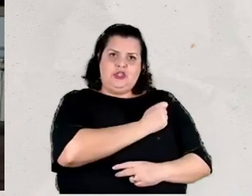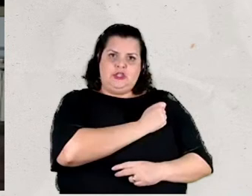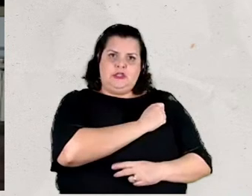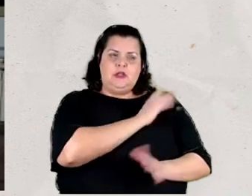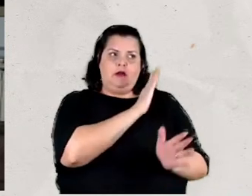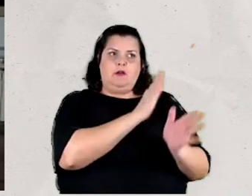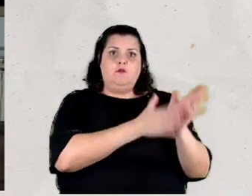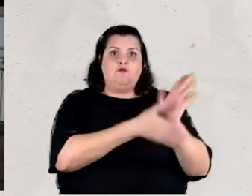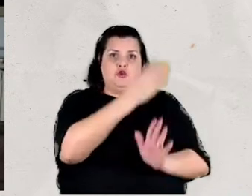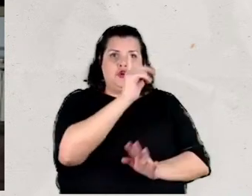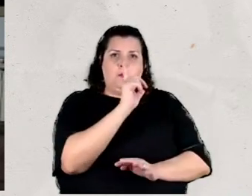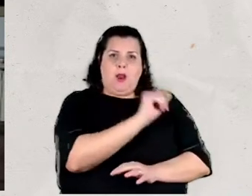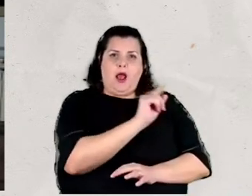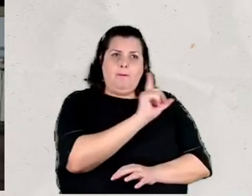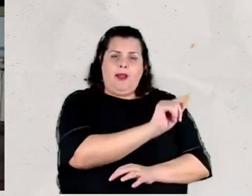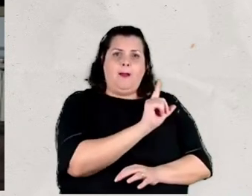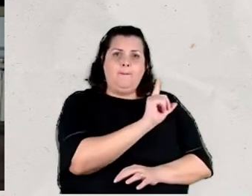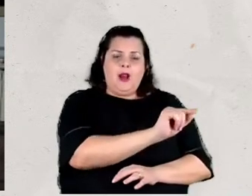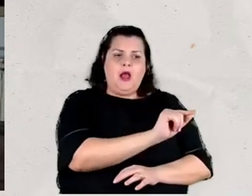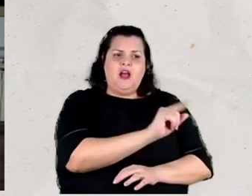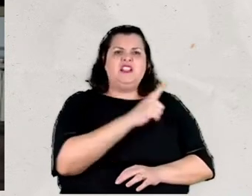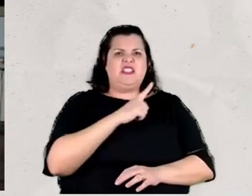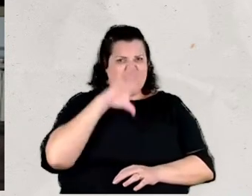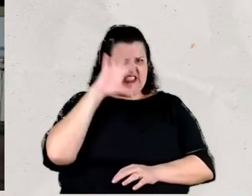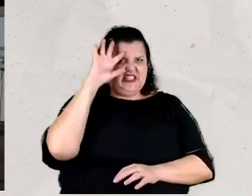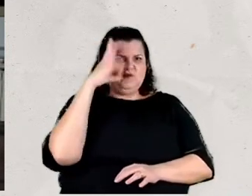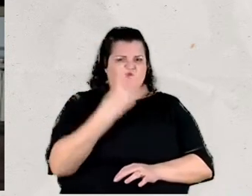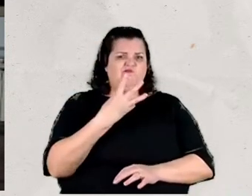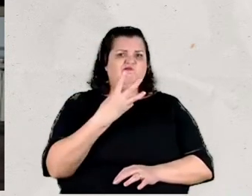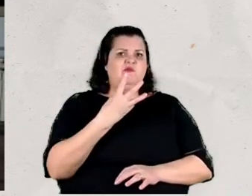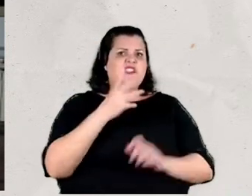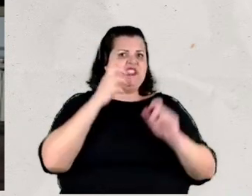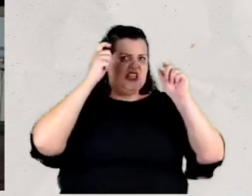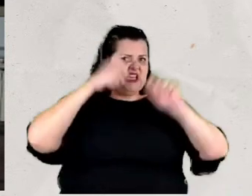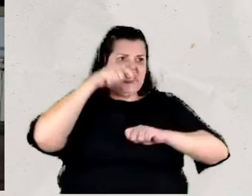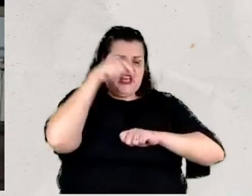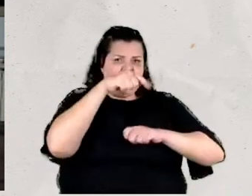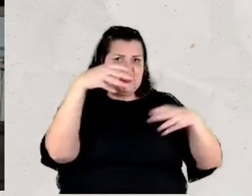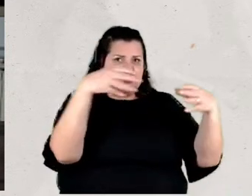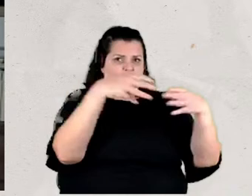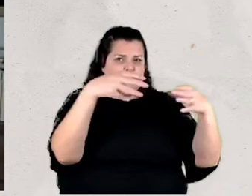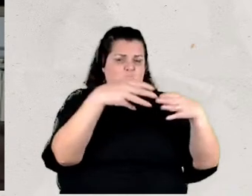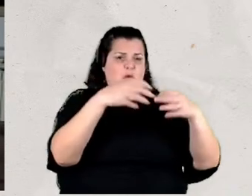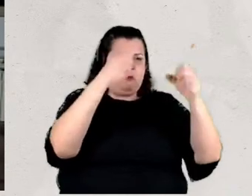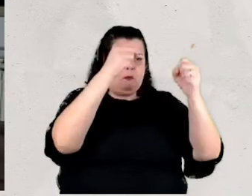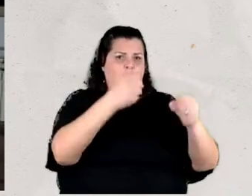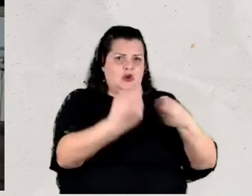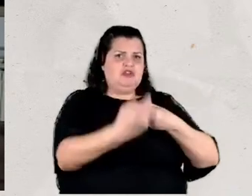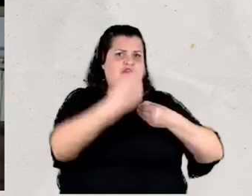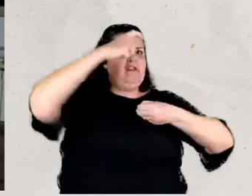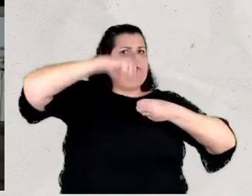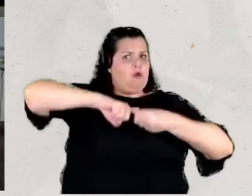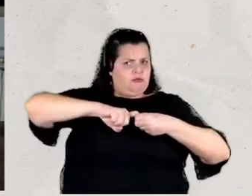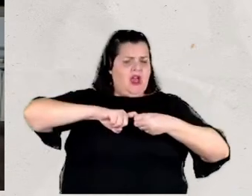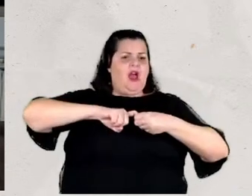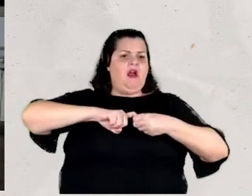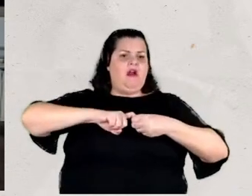solução, se realmente pode se dar o retorno dos refugiados palestinos?